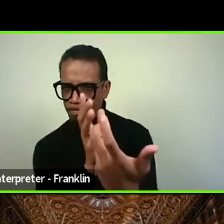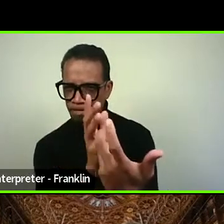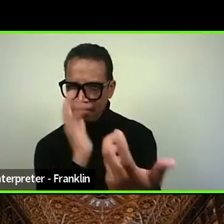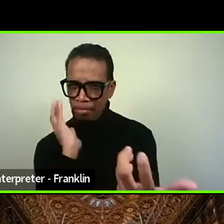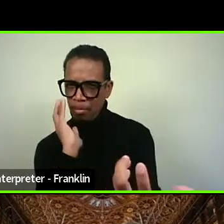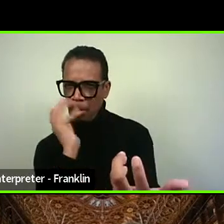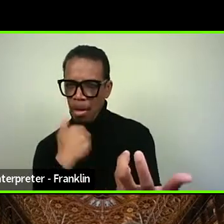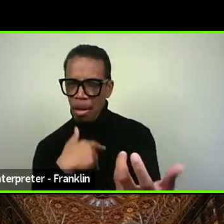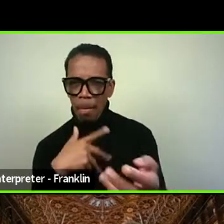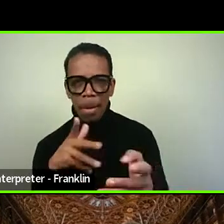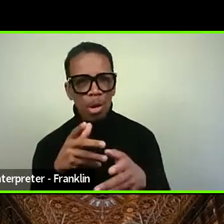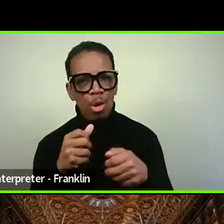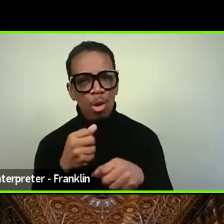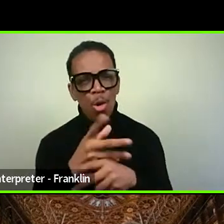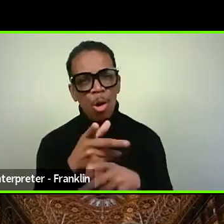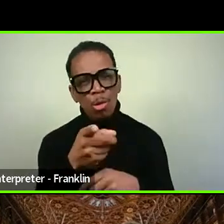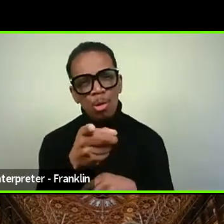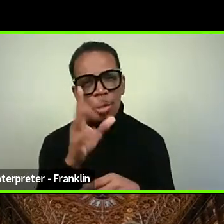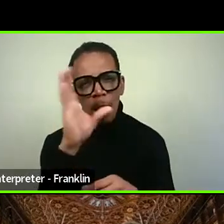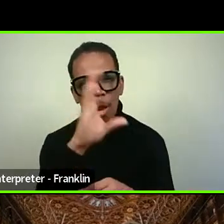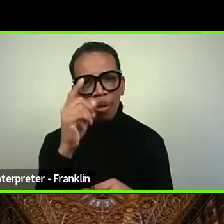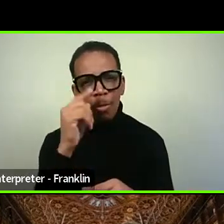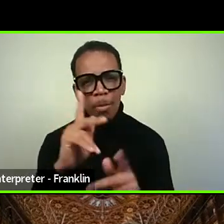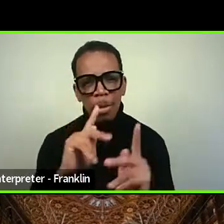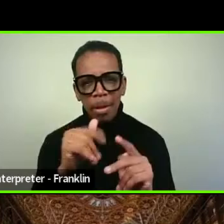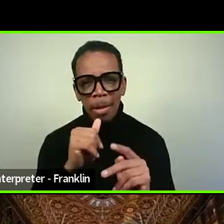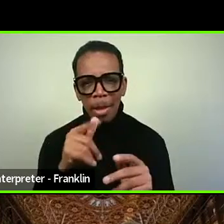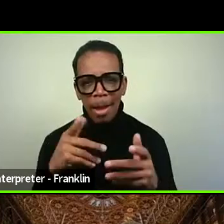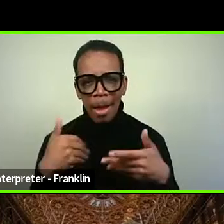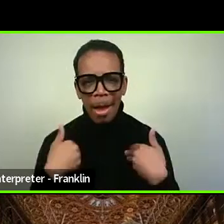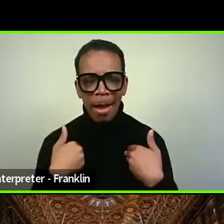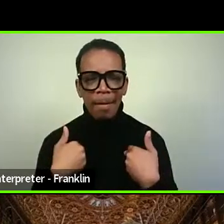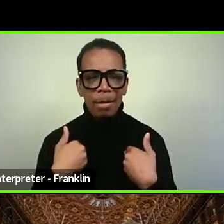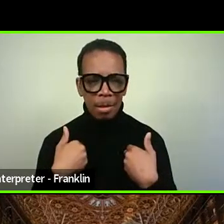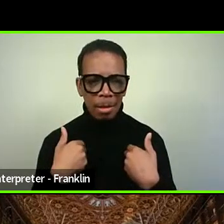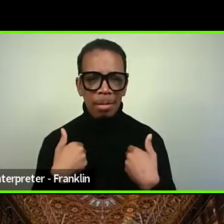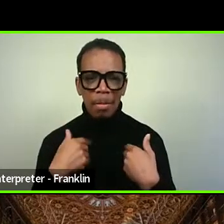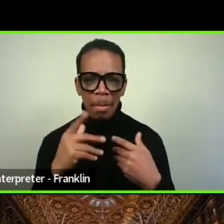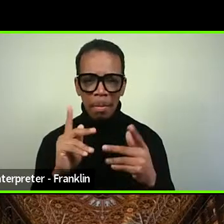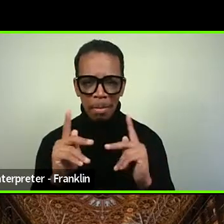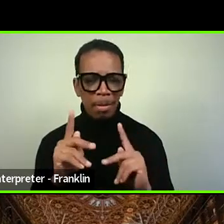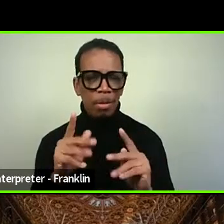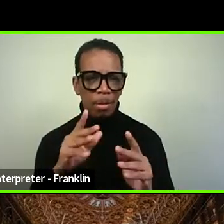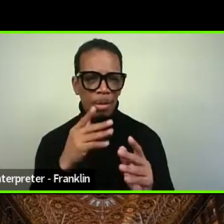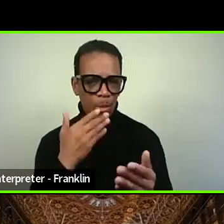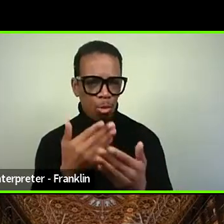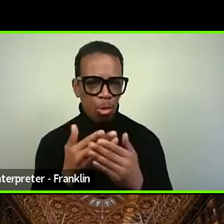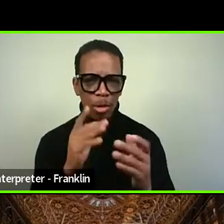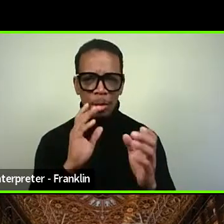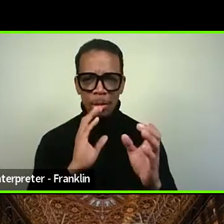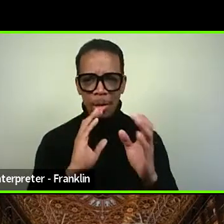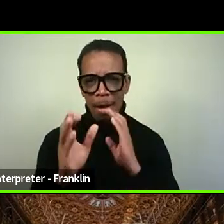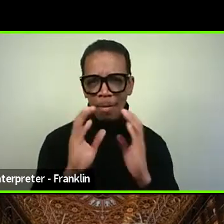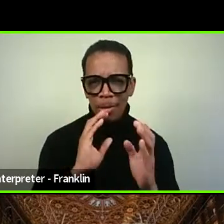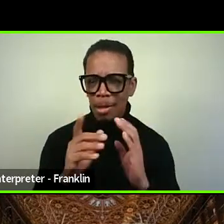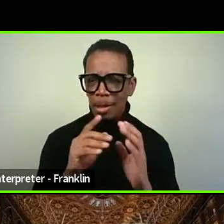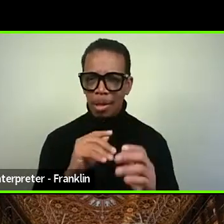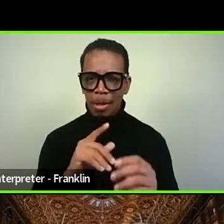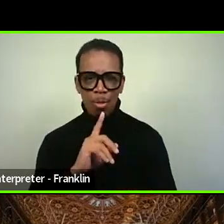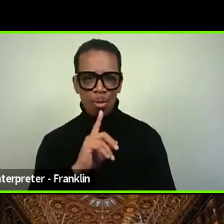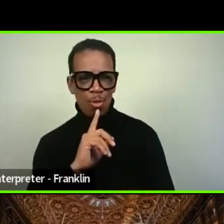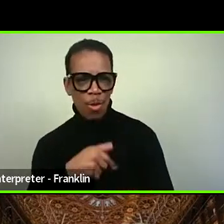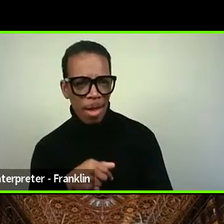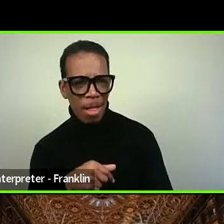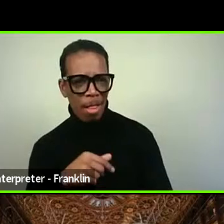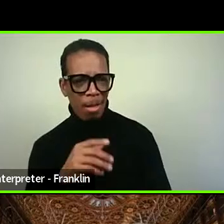you to seek out folks who look like you, to have some of those homebound conversations, some of those real conversations,